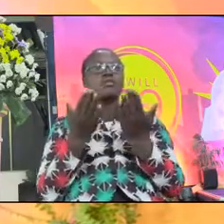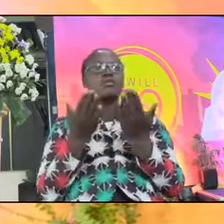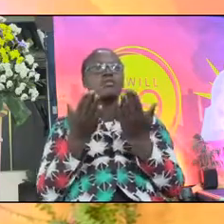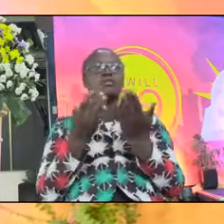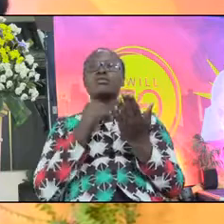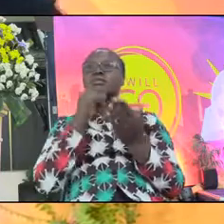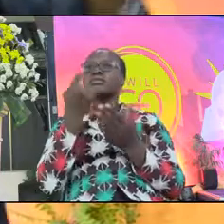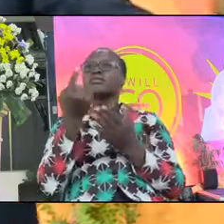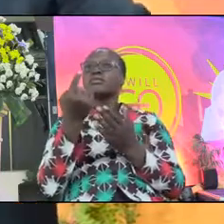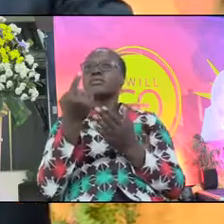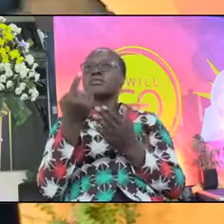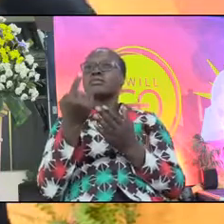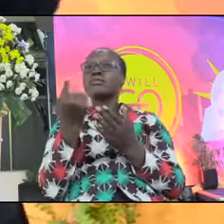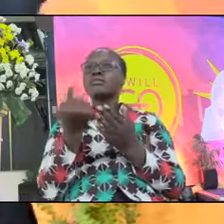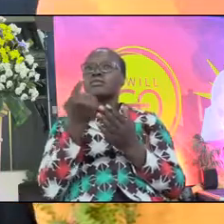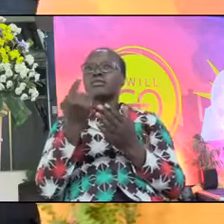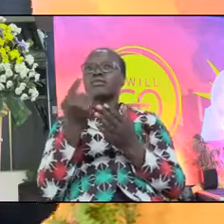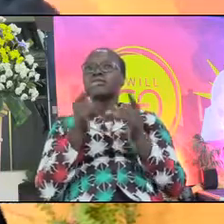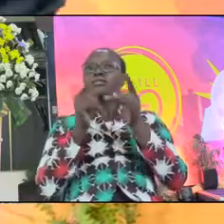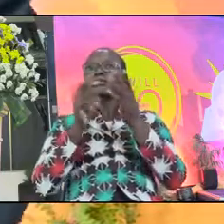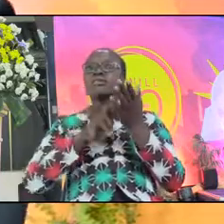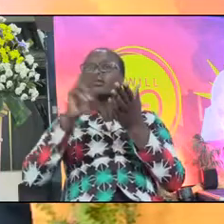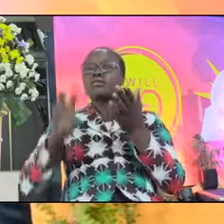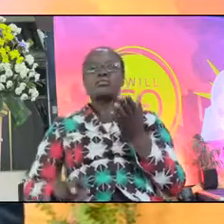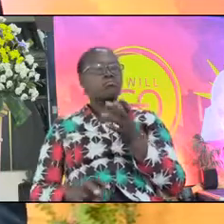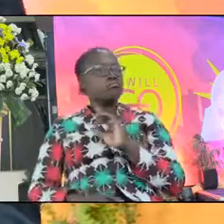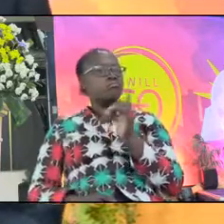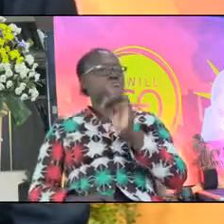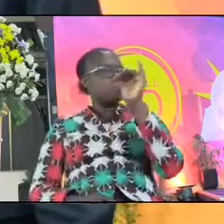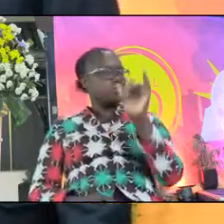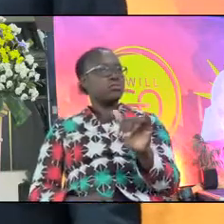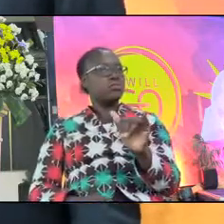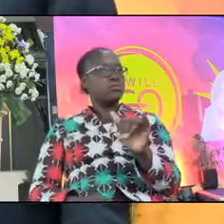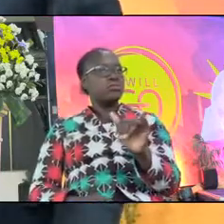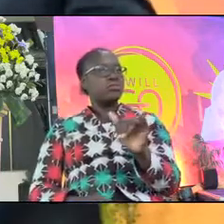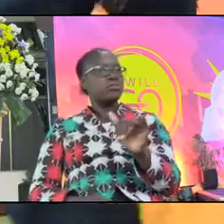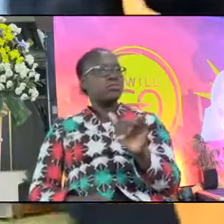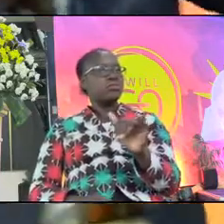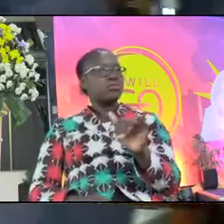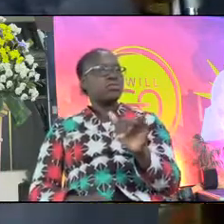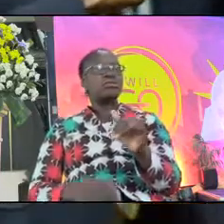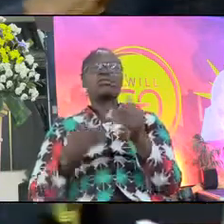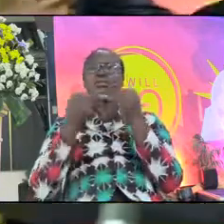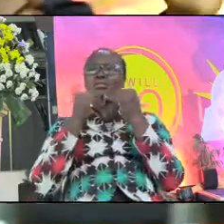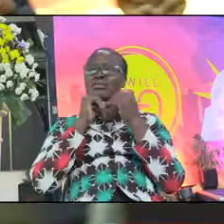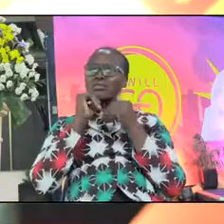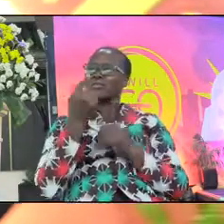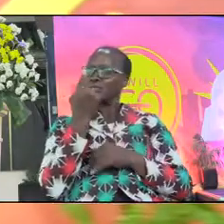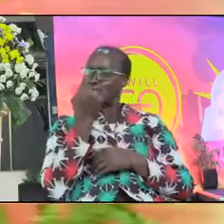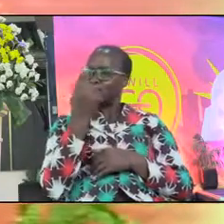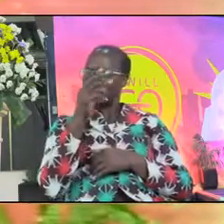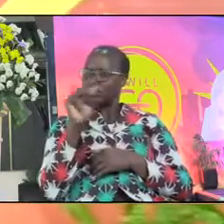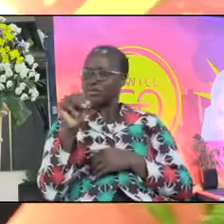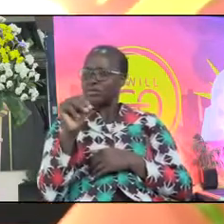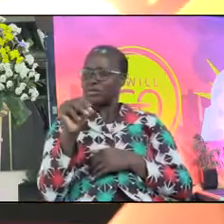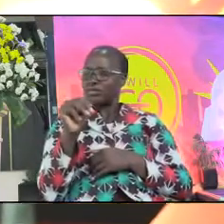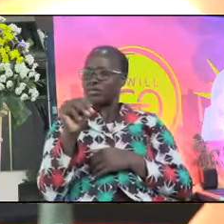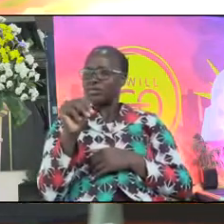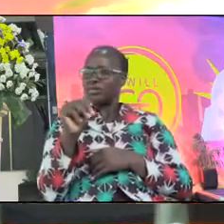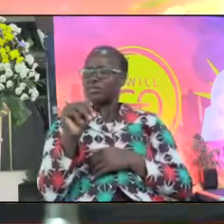Not one single of those apostles jumped overboard. Not one of them.